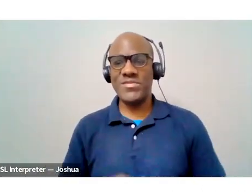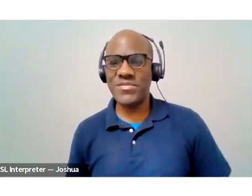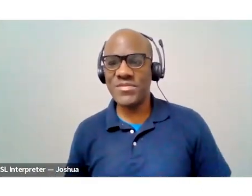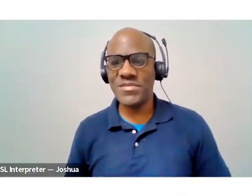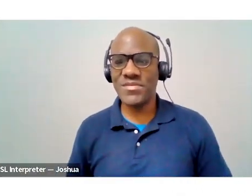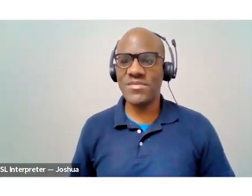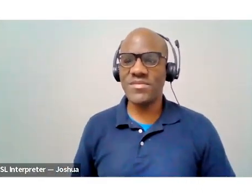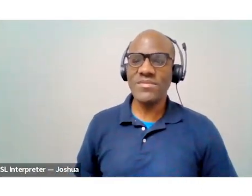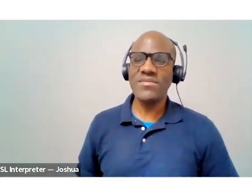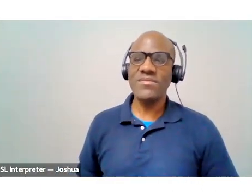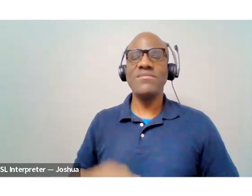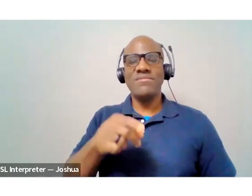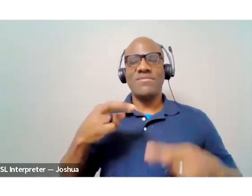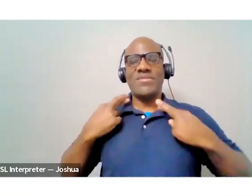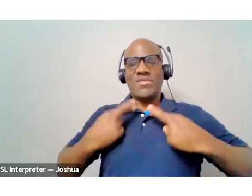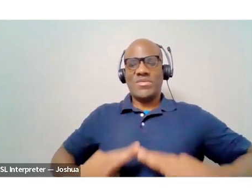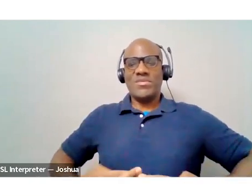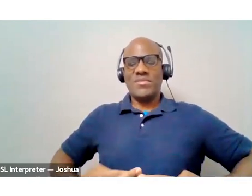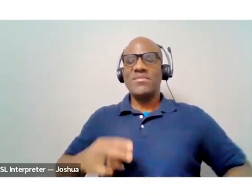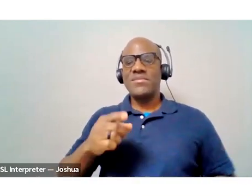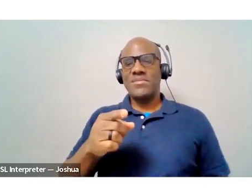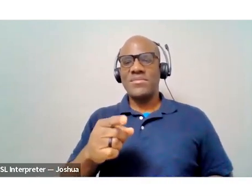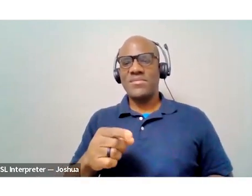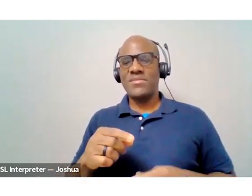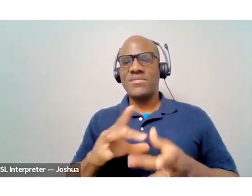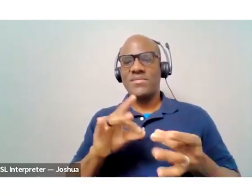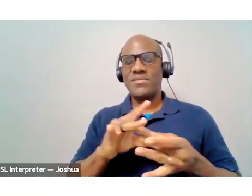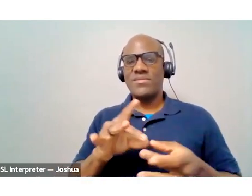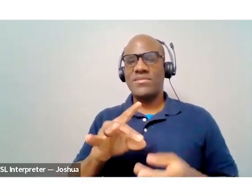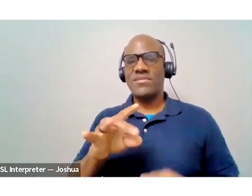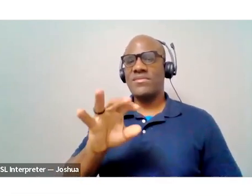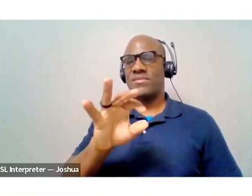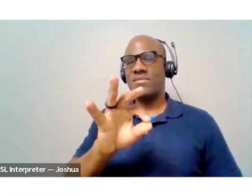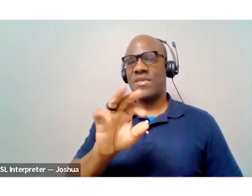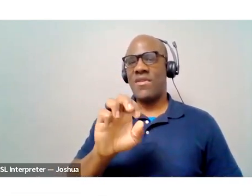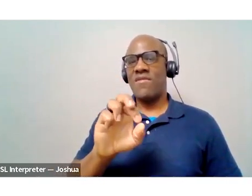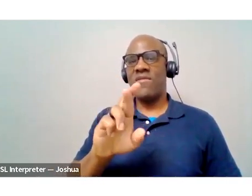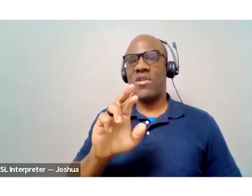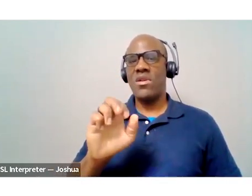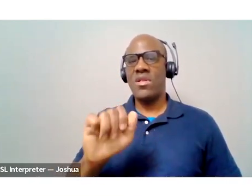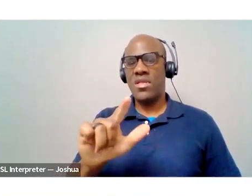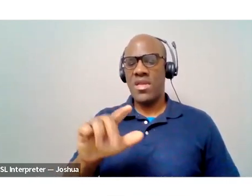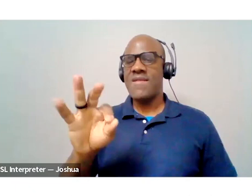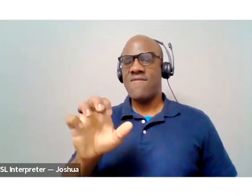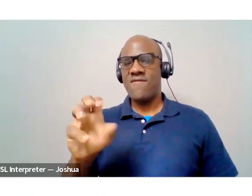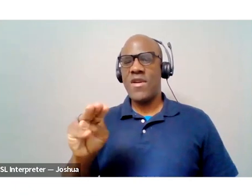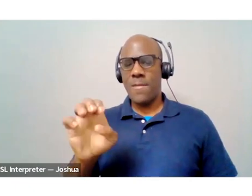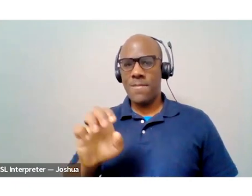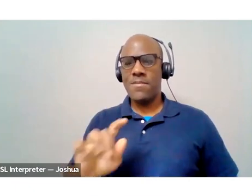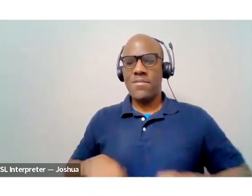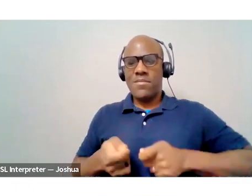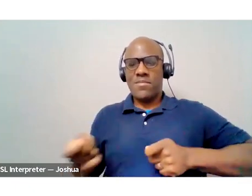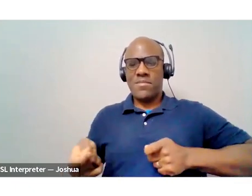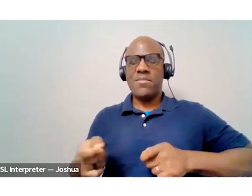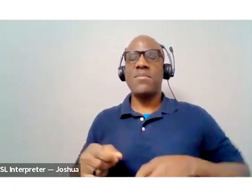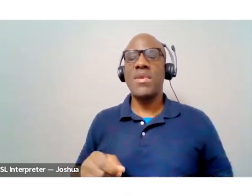So this is the robe. It says Feral Femme on the arm sleeves, and then has the ending